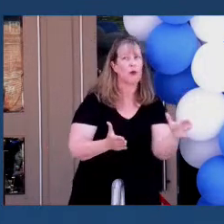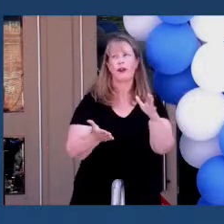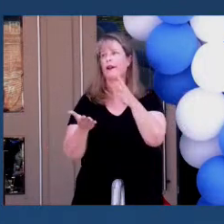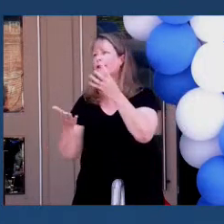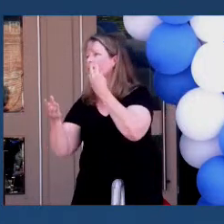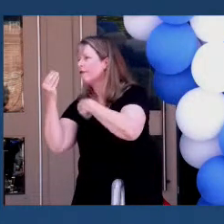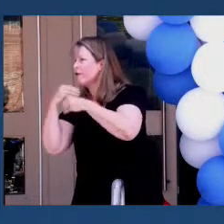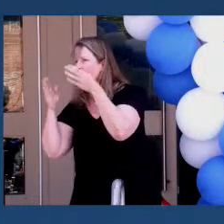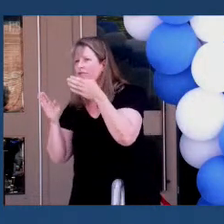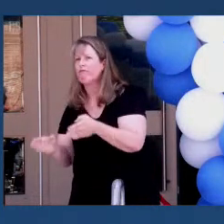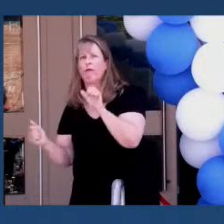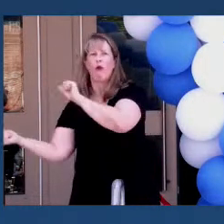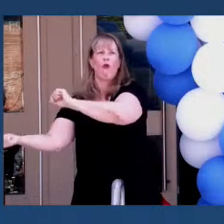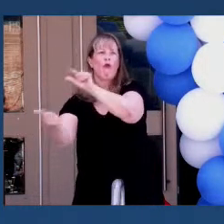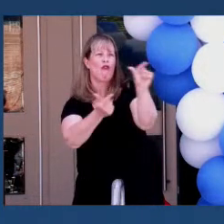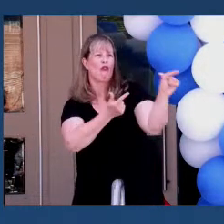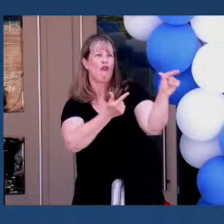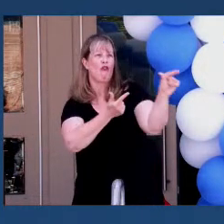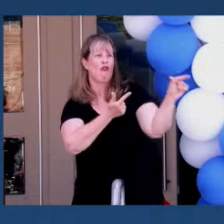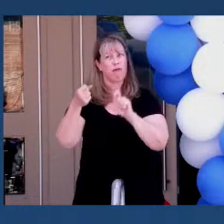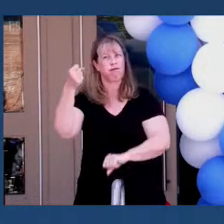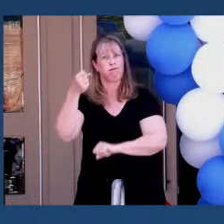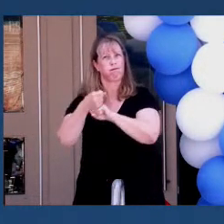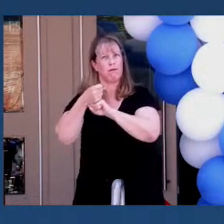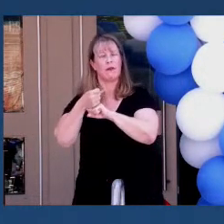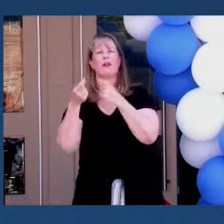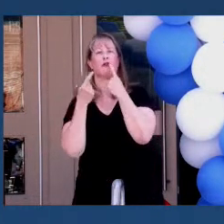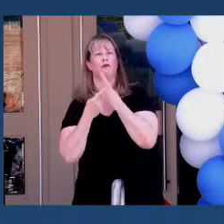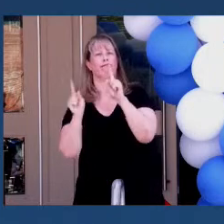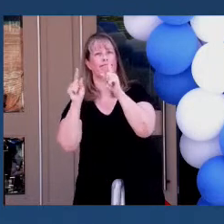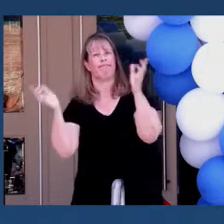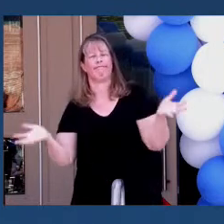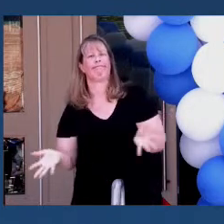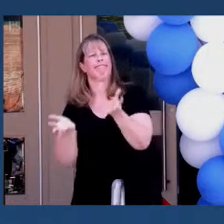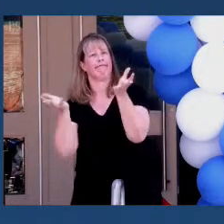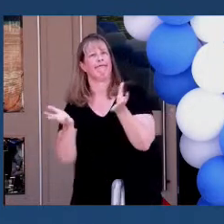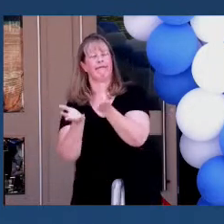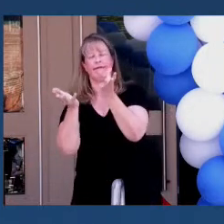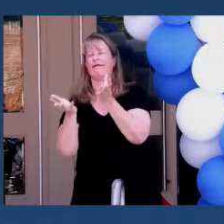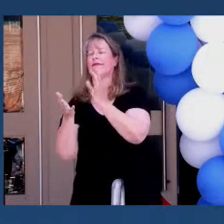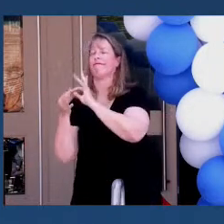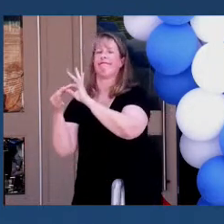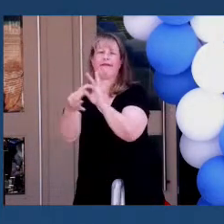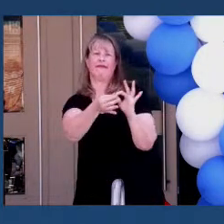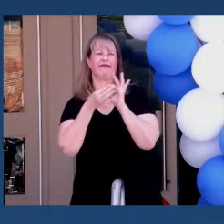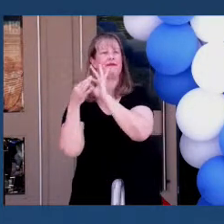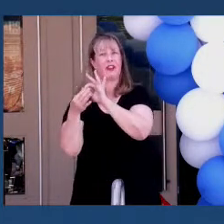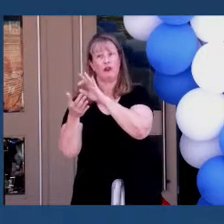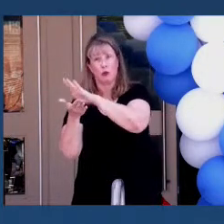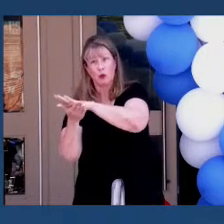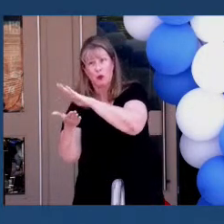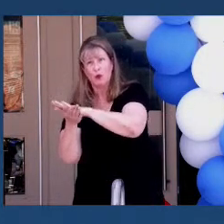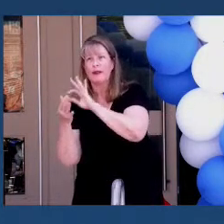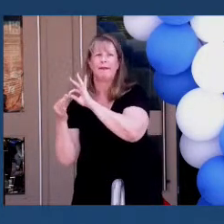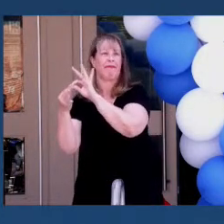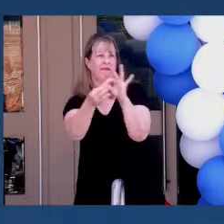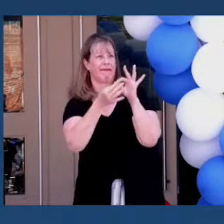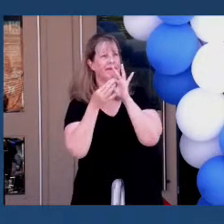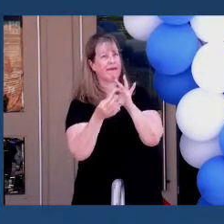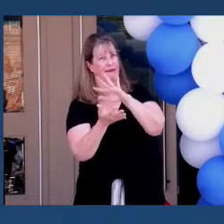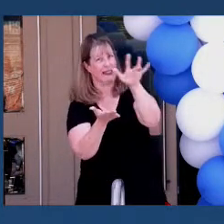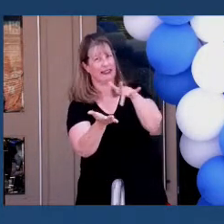nutrition, everyone has the kind of support they need to create the kind of community school and community